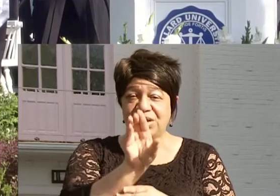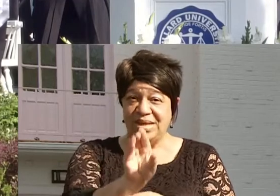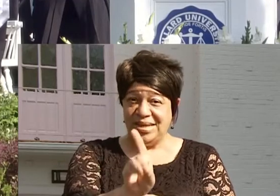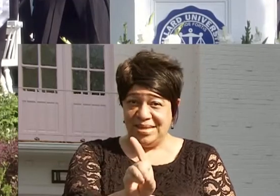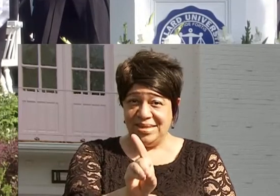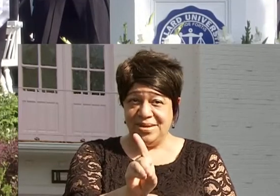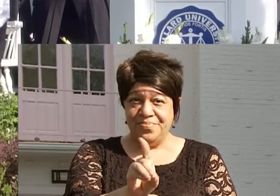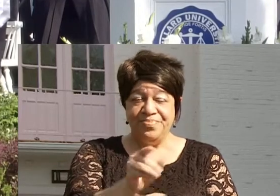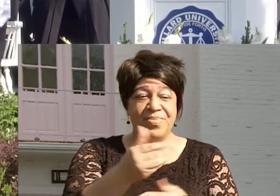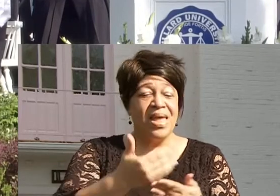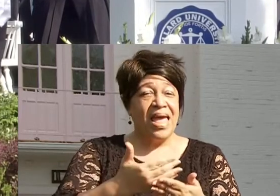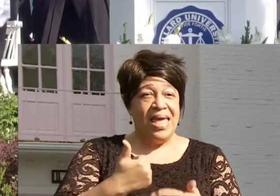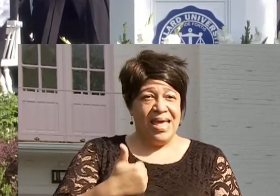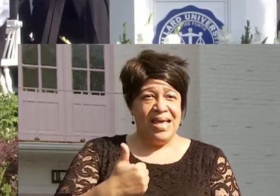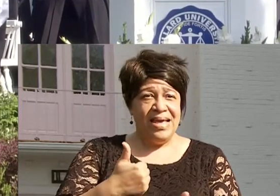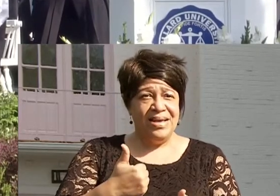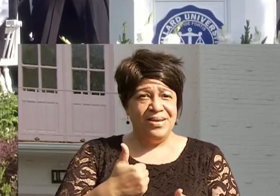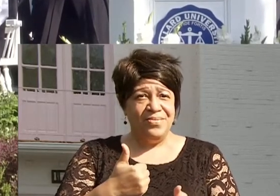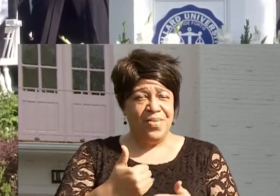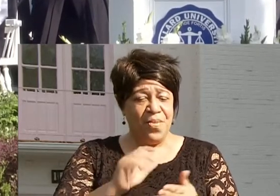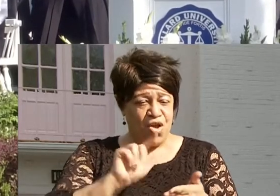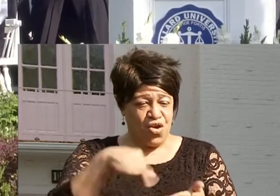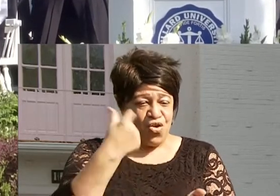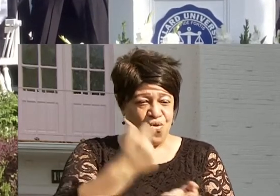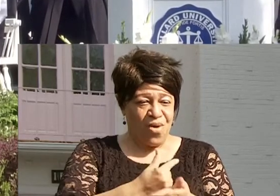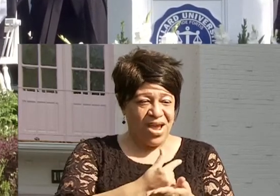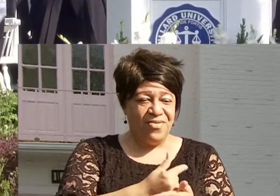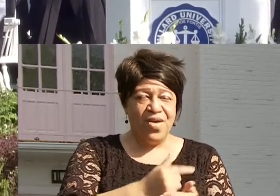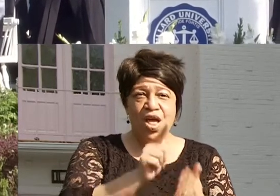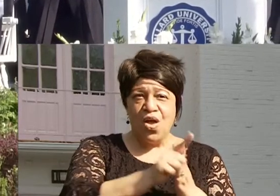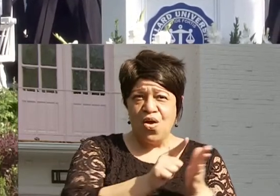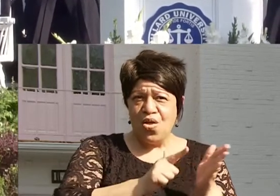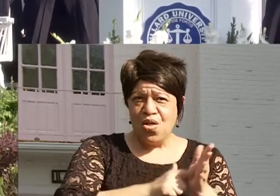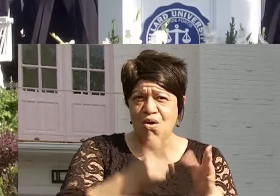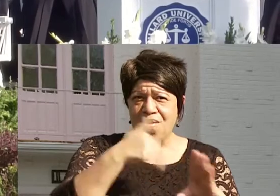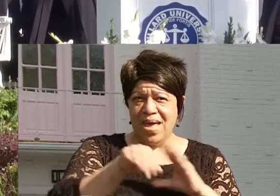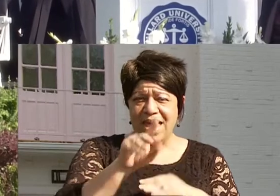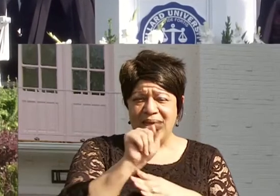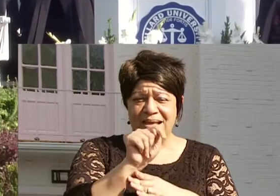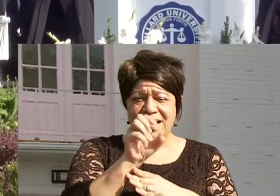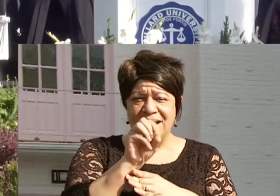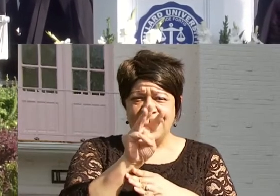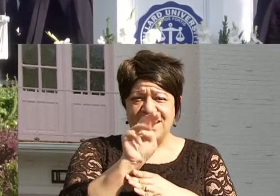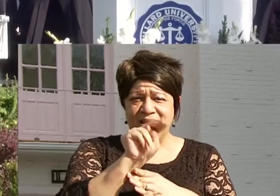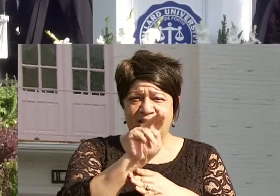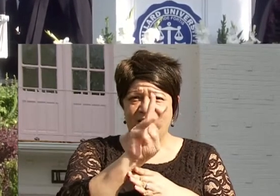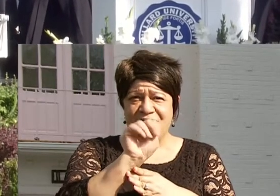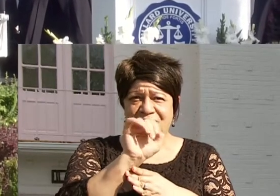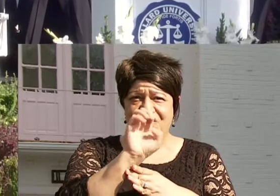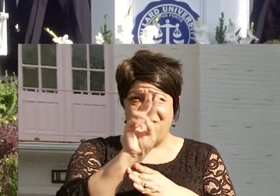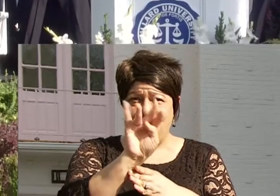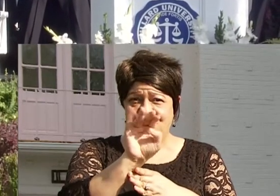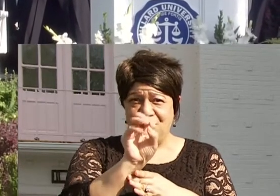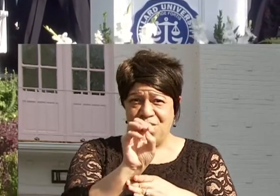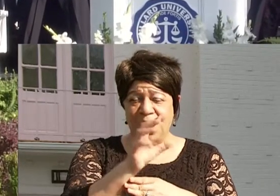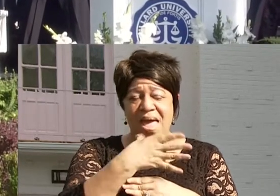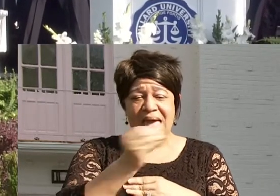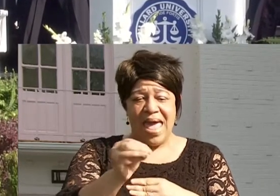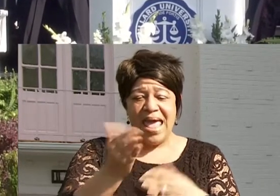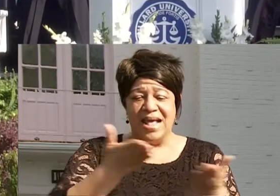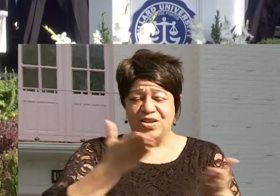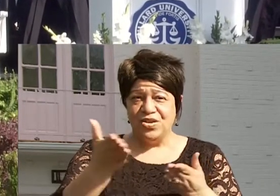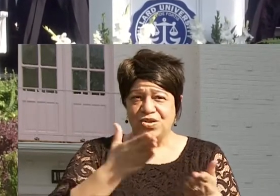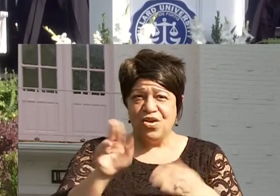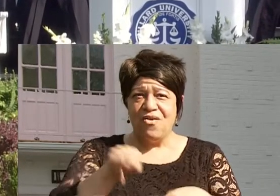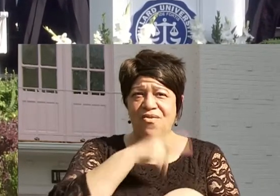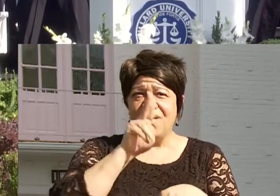an alumnus of Judge Barefoot Sanders Law Magnet at Townview and currently serves as a national board member for